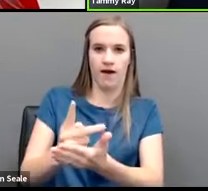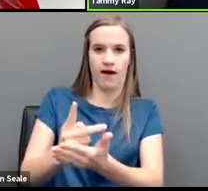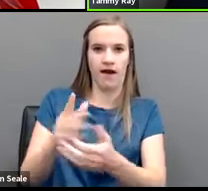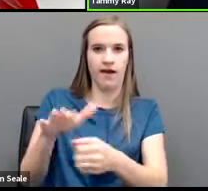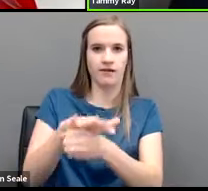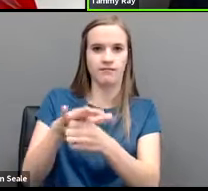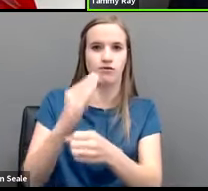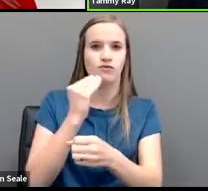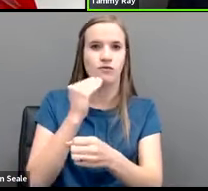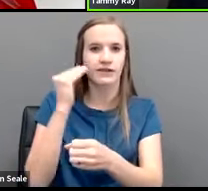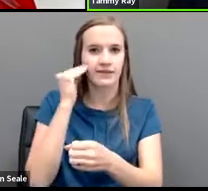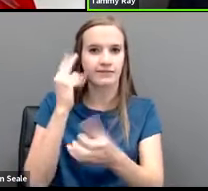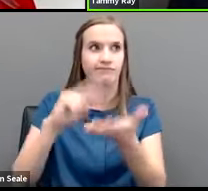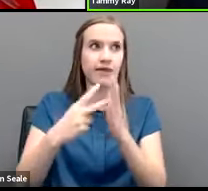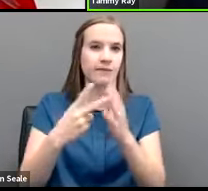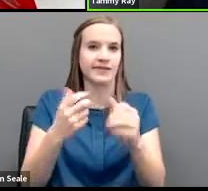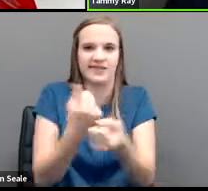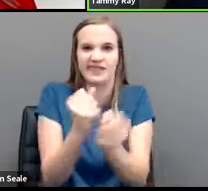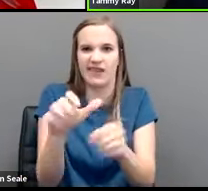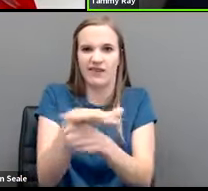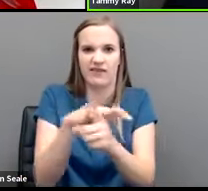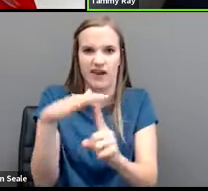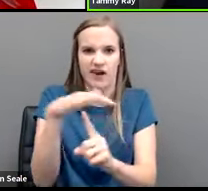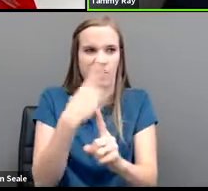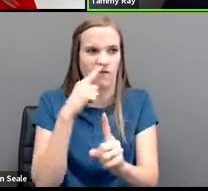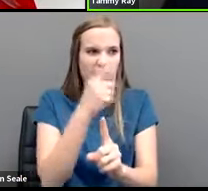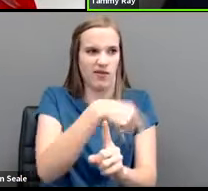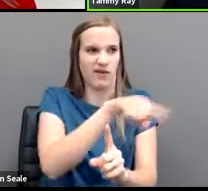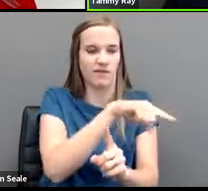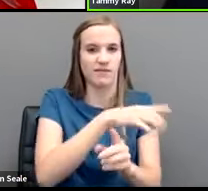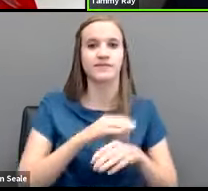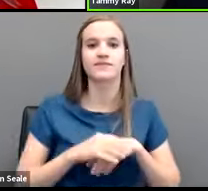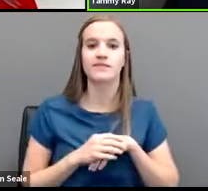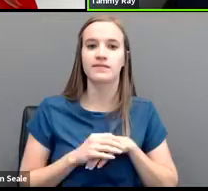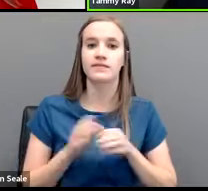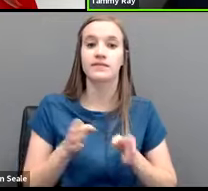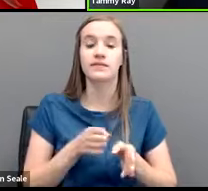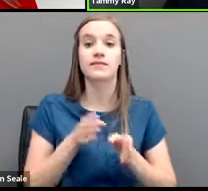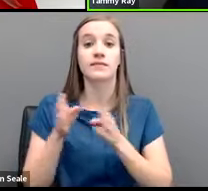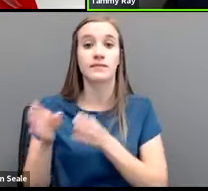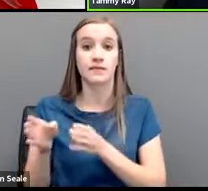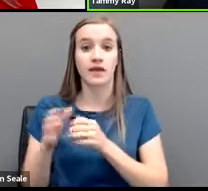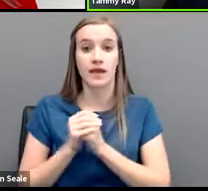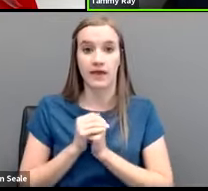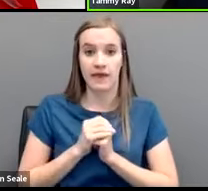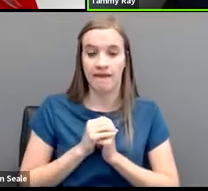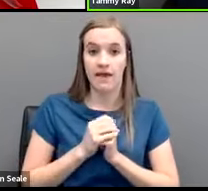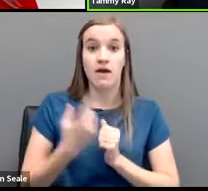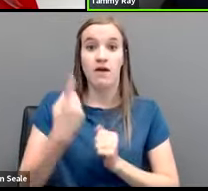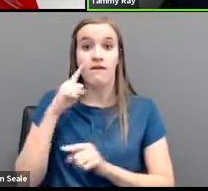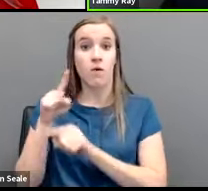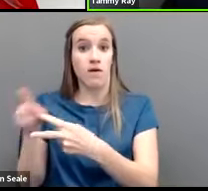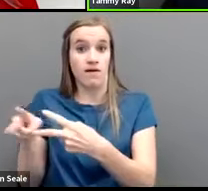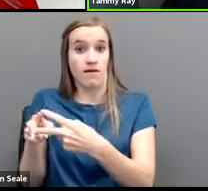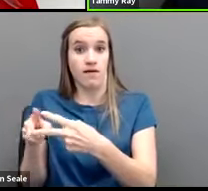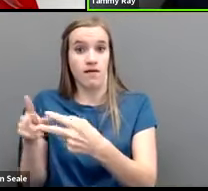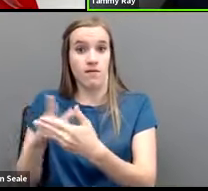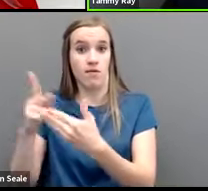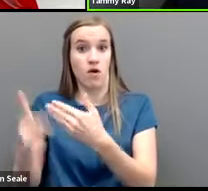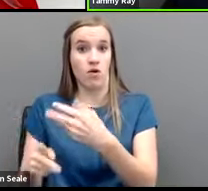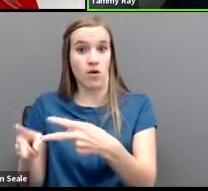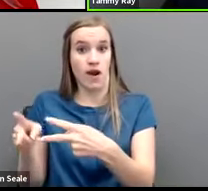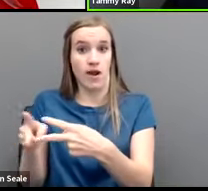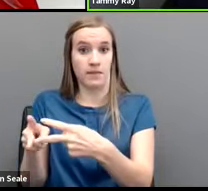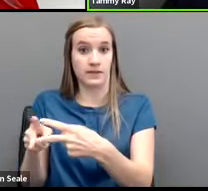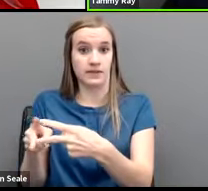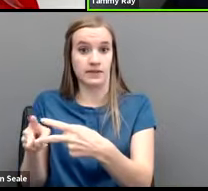them. And with the SUSTAIN program, the amount of time they have to be in an institution we cut that in